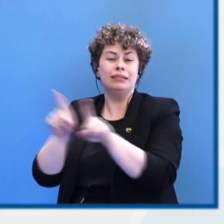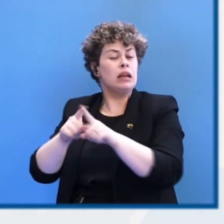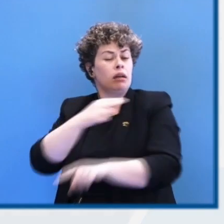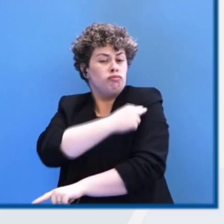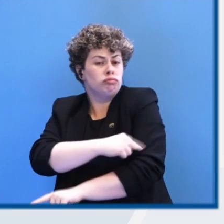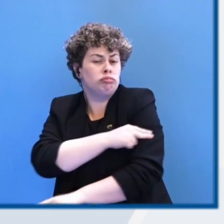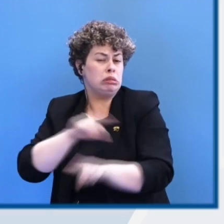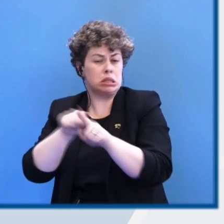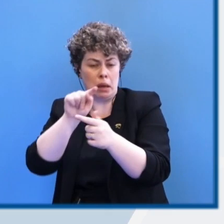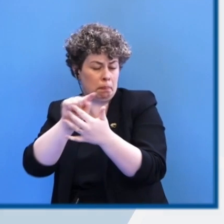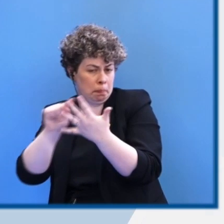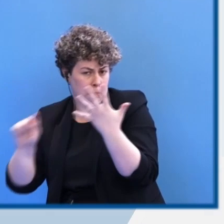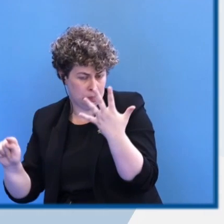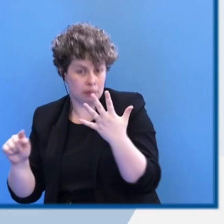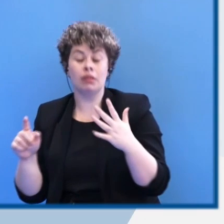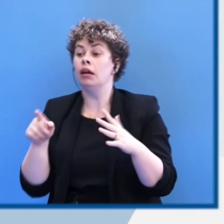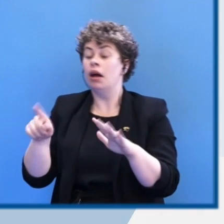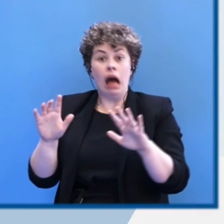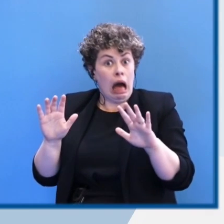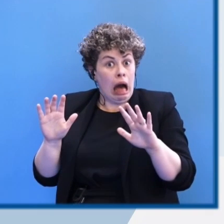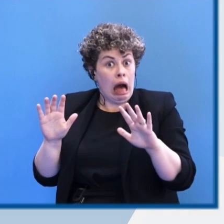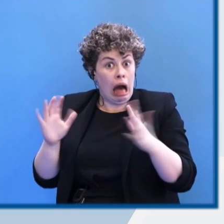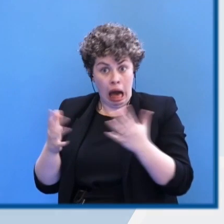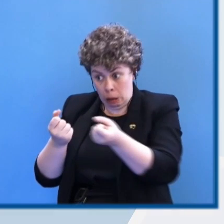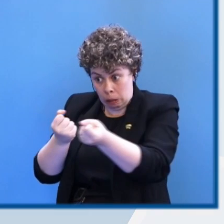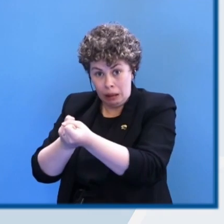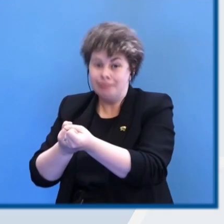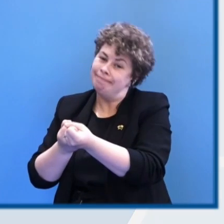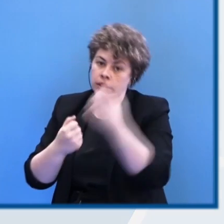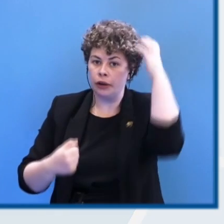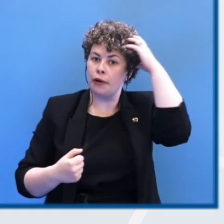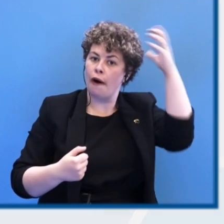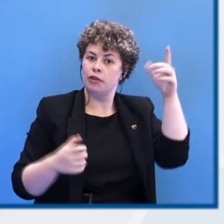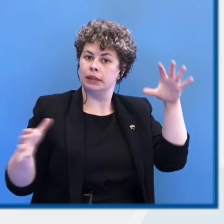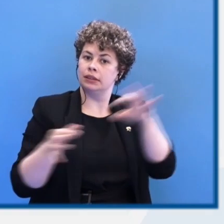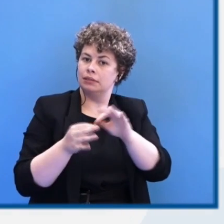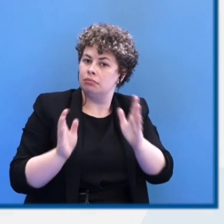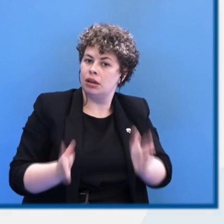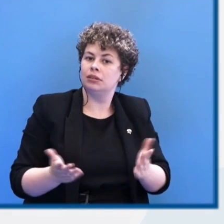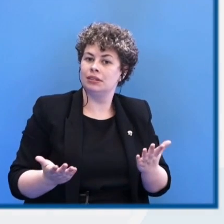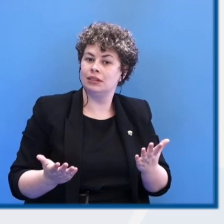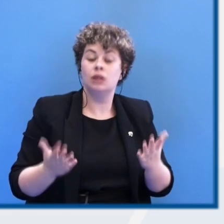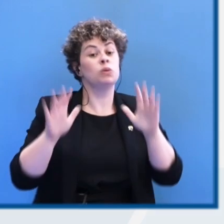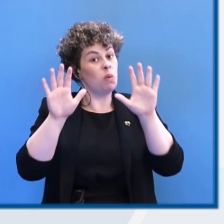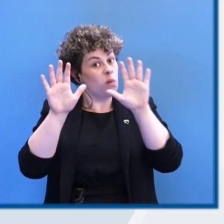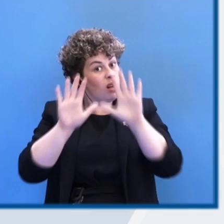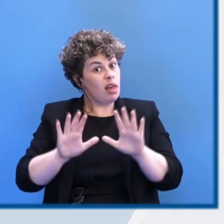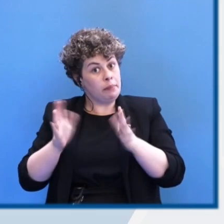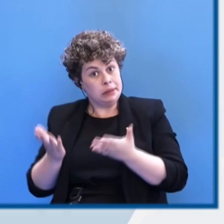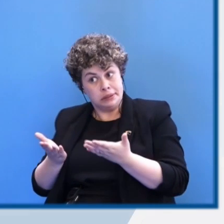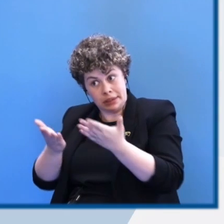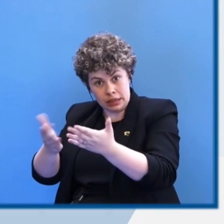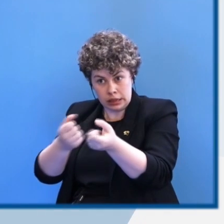often involves a variety of governmental institutions. Climate change modifies the risk map of many